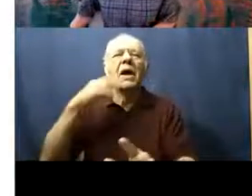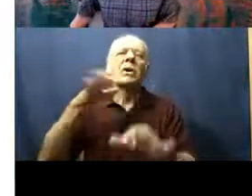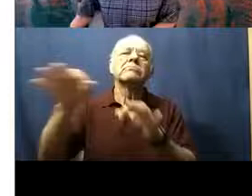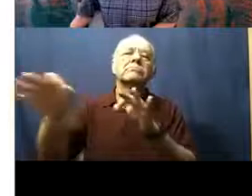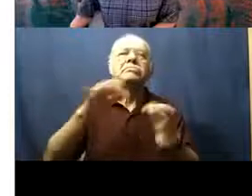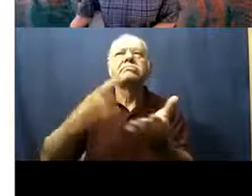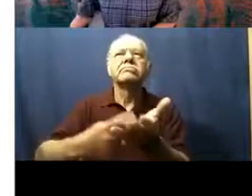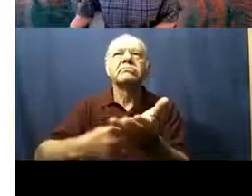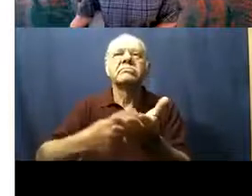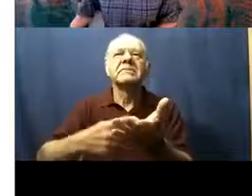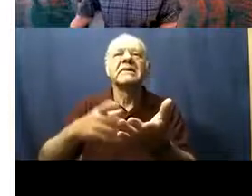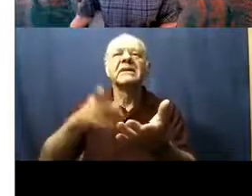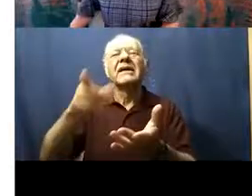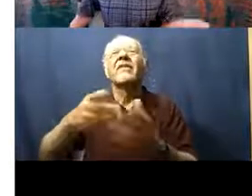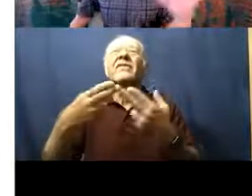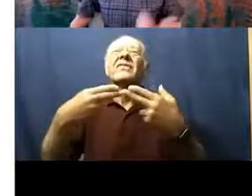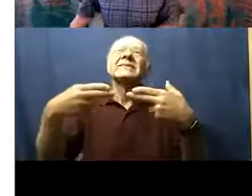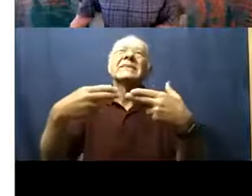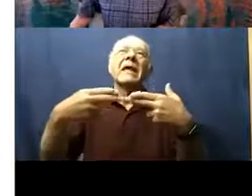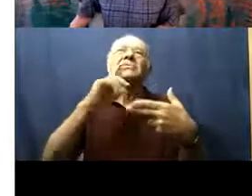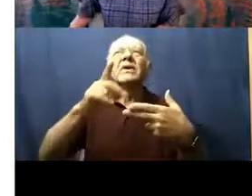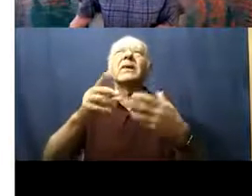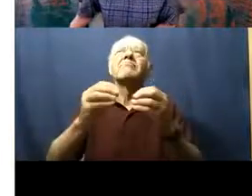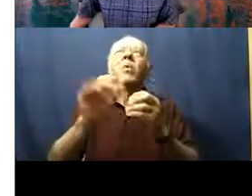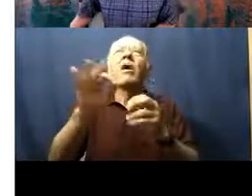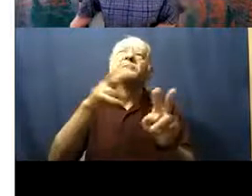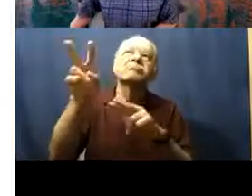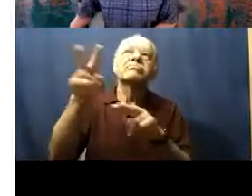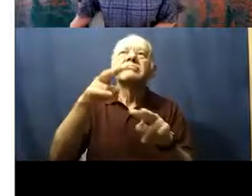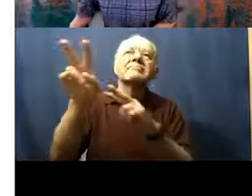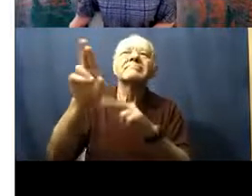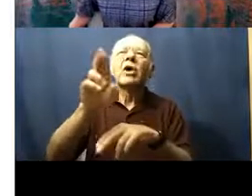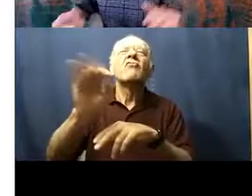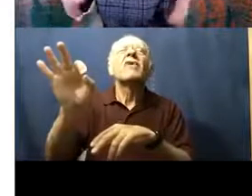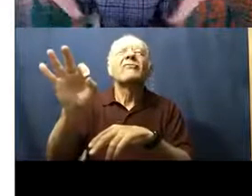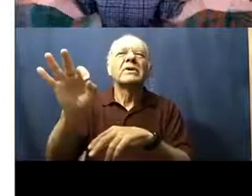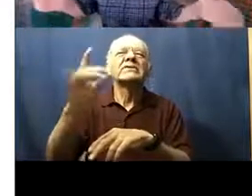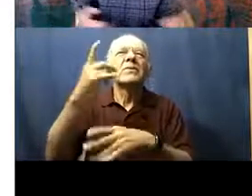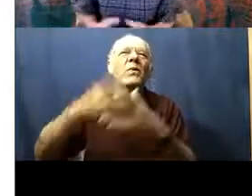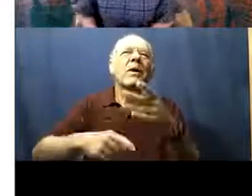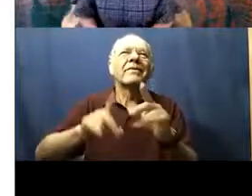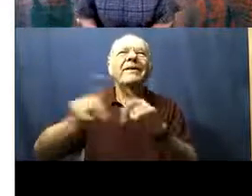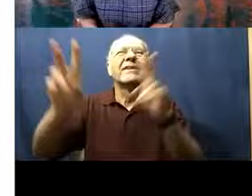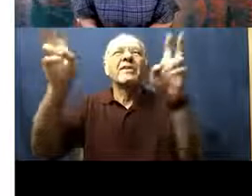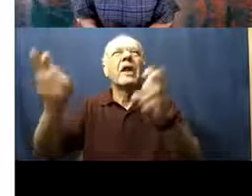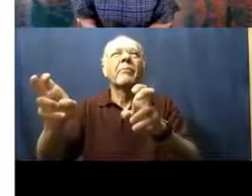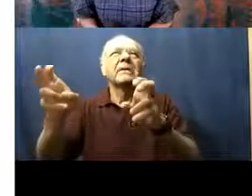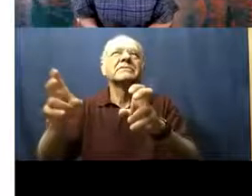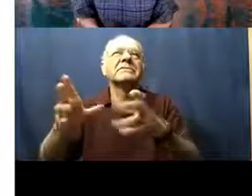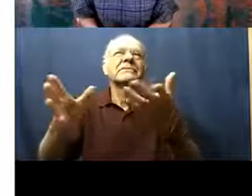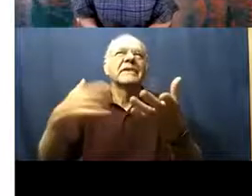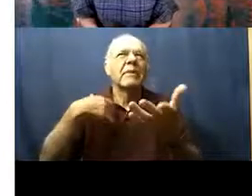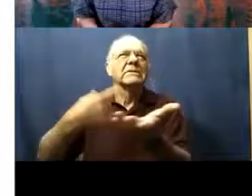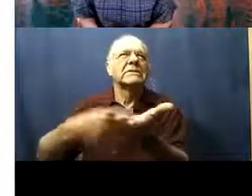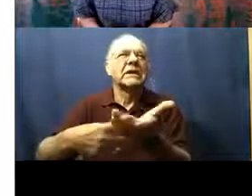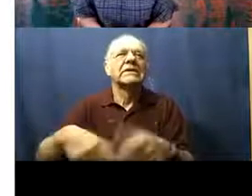are really more of a reference for both of us on what those topics are, and I'll make